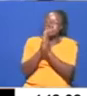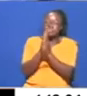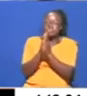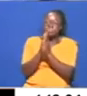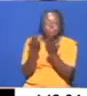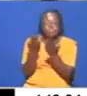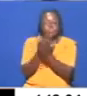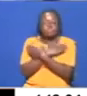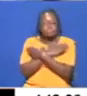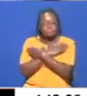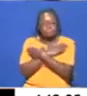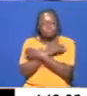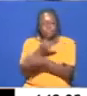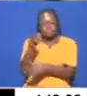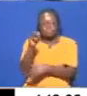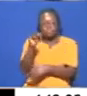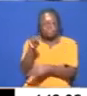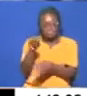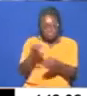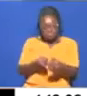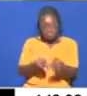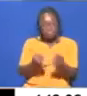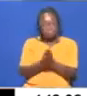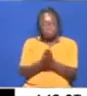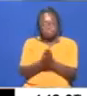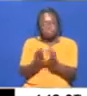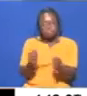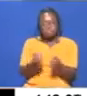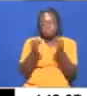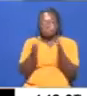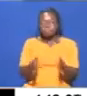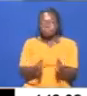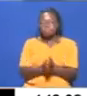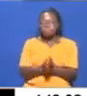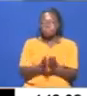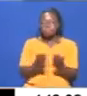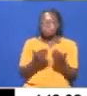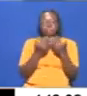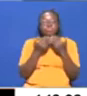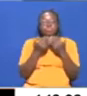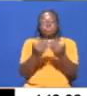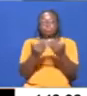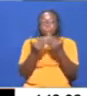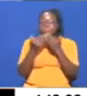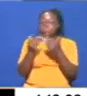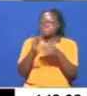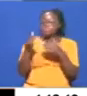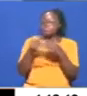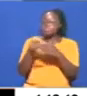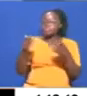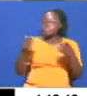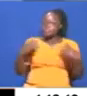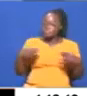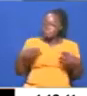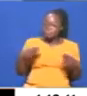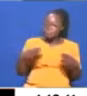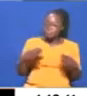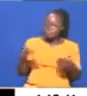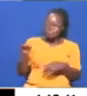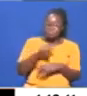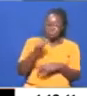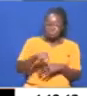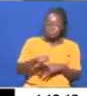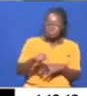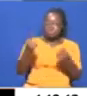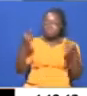Tomokwach, who is yet to be traced by the rescuers. Na sasa tunataka kushukuru kila mtu ambaye aliweza kufanya hii siku ikakuwa, kwa sababu